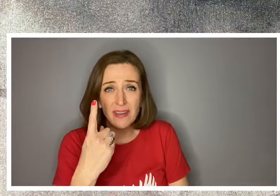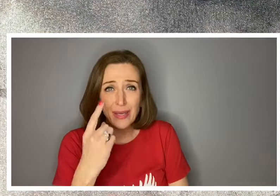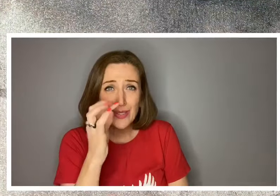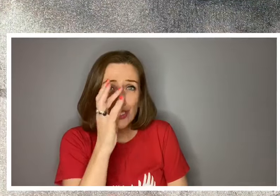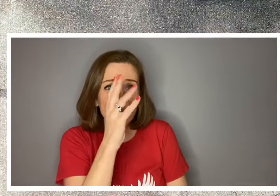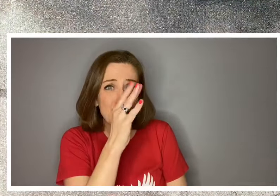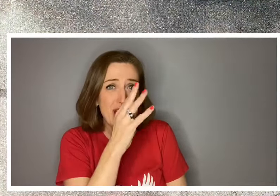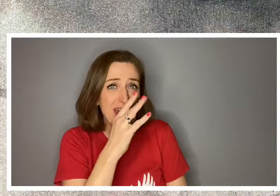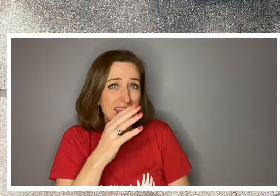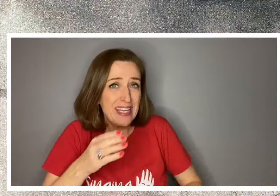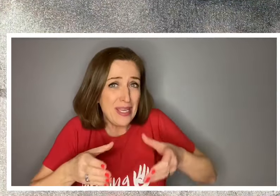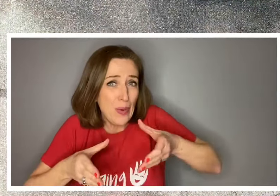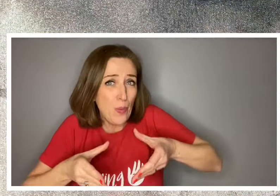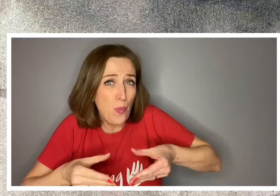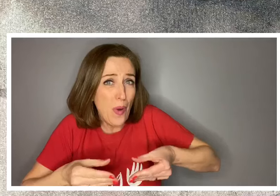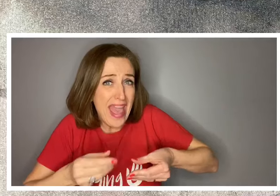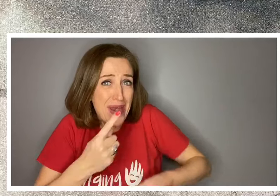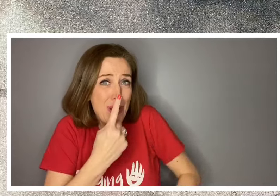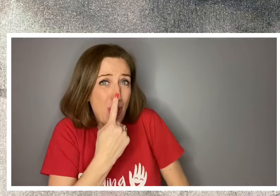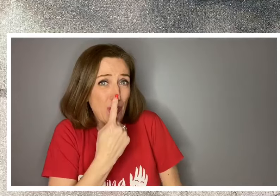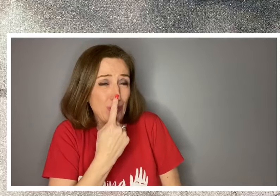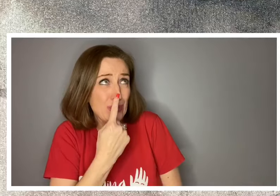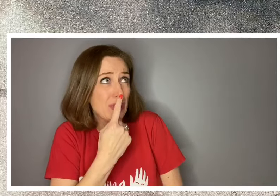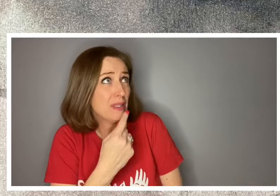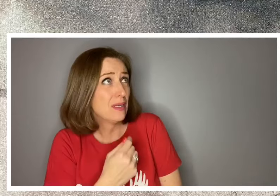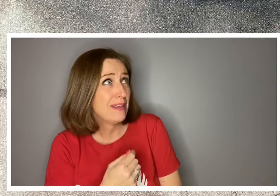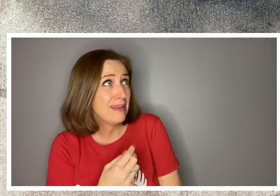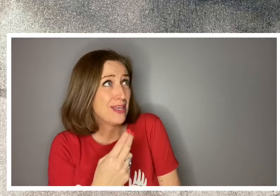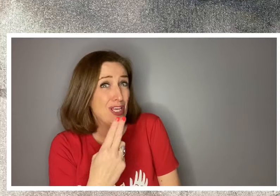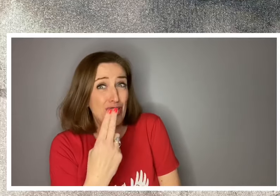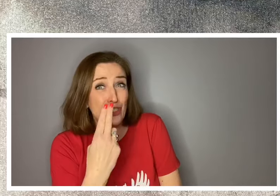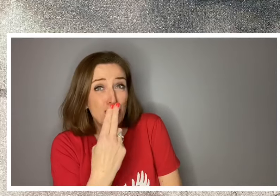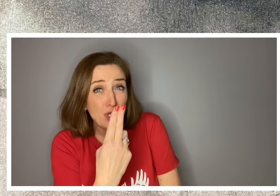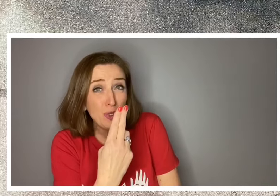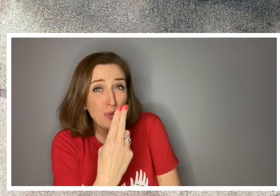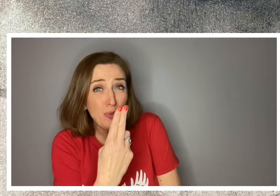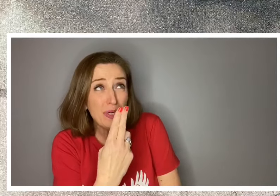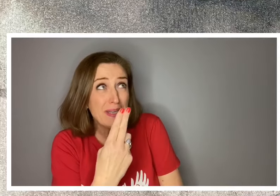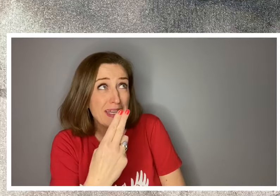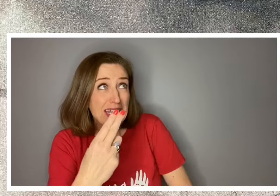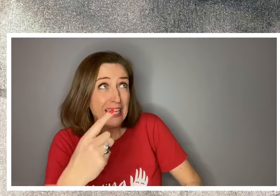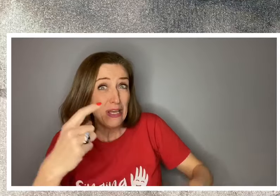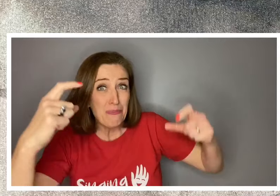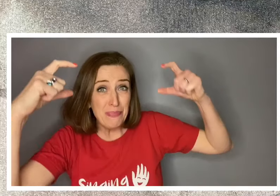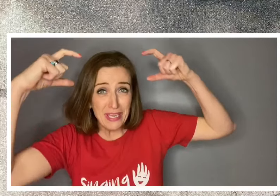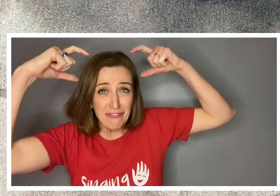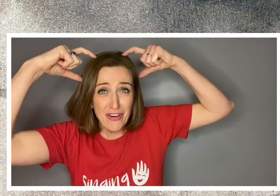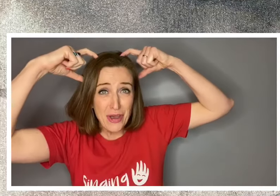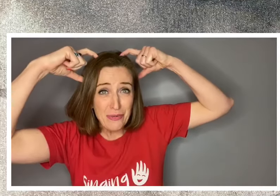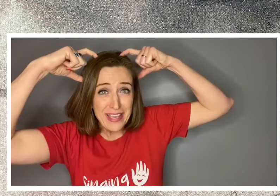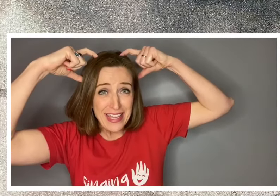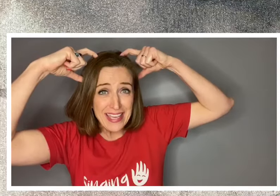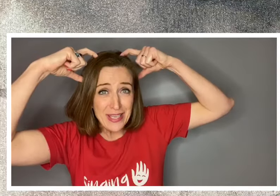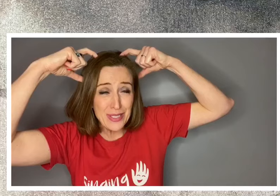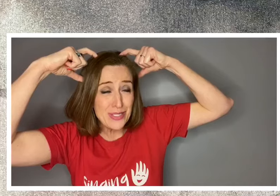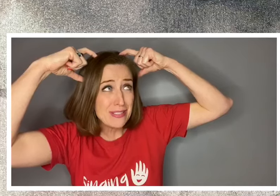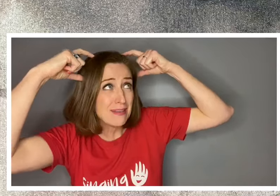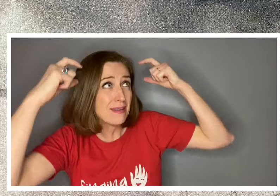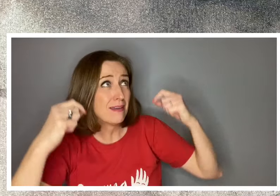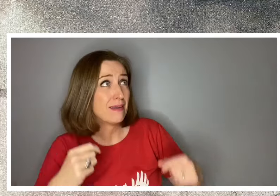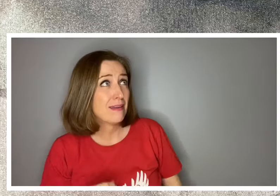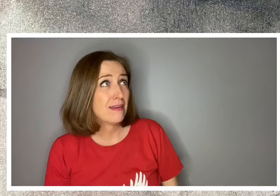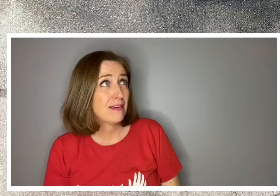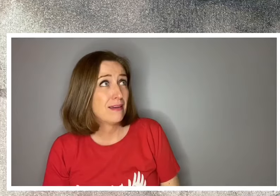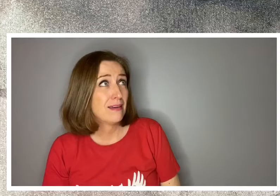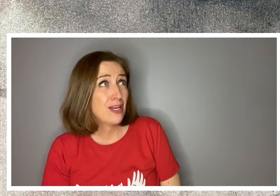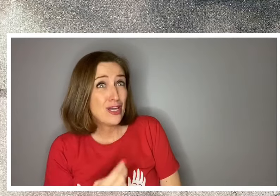One shiny wet nose, two big furry ears,